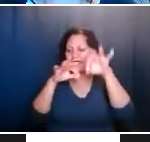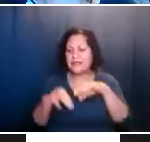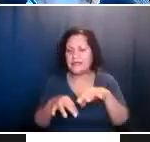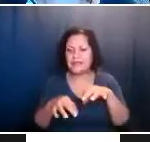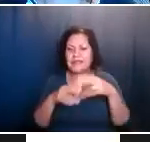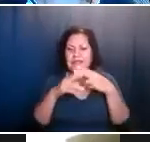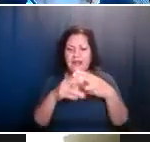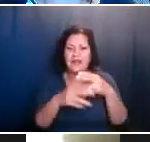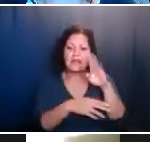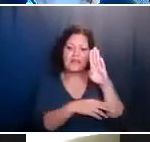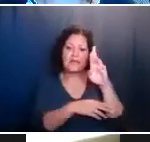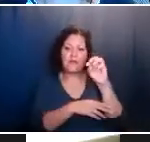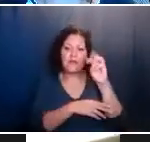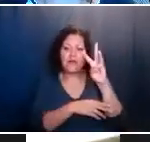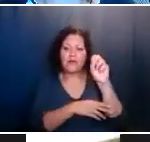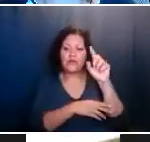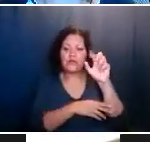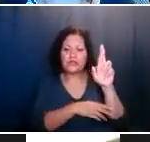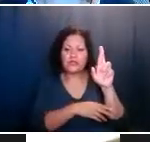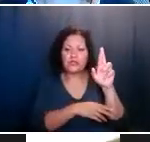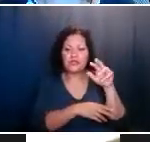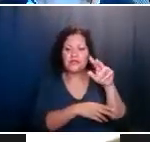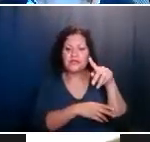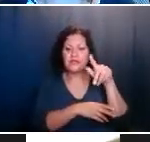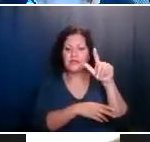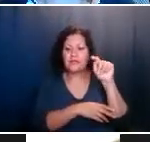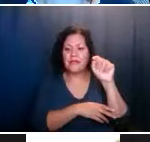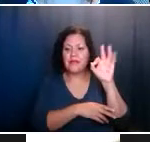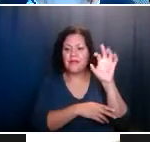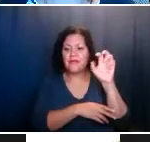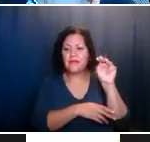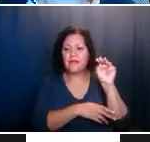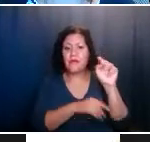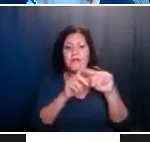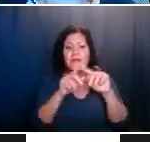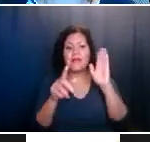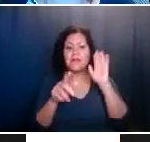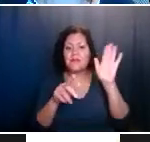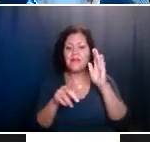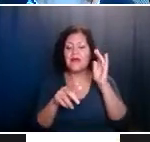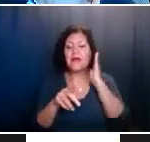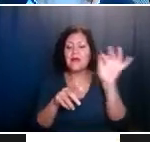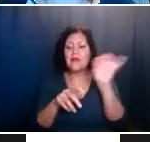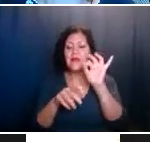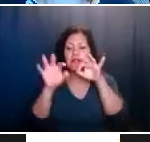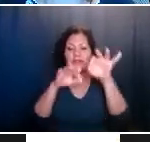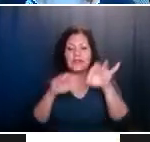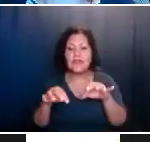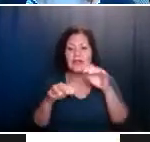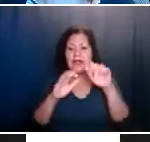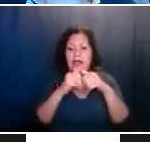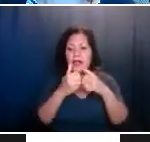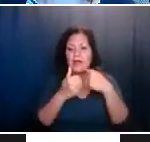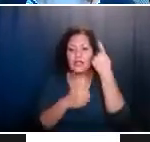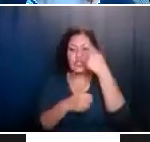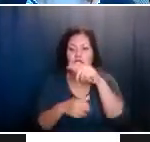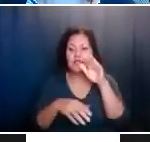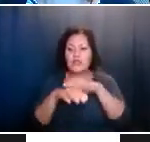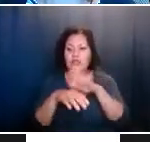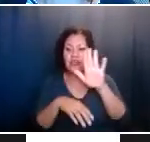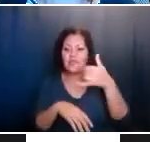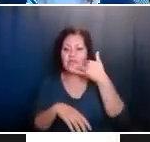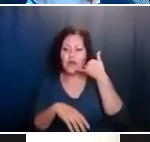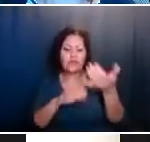but then I'm also going to just walk you around what it looks like in the event app on your phone. The only